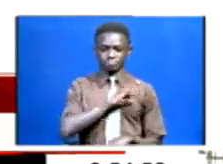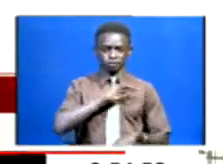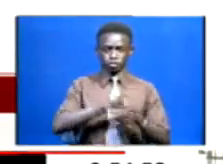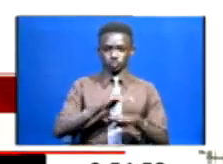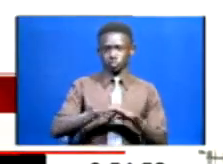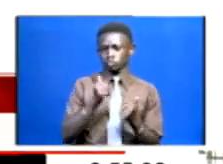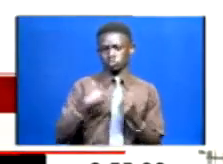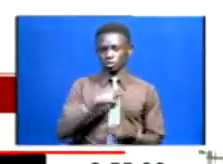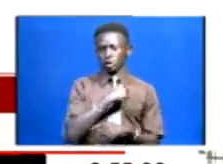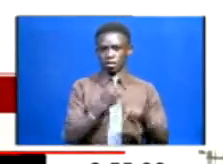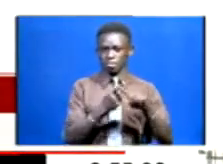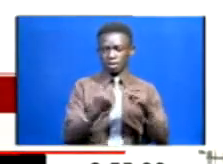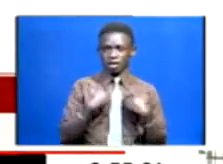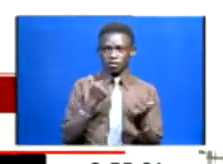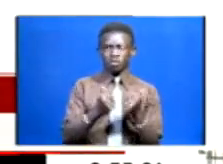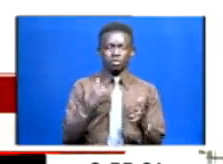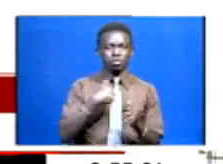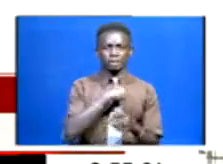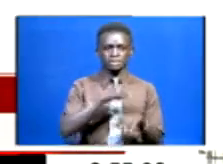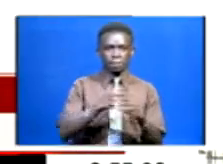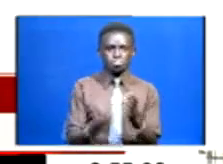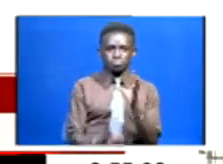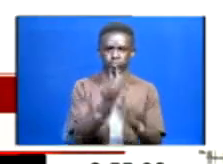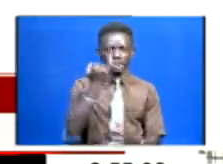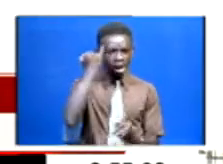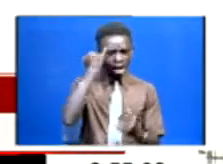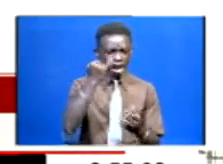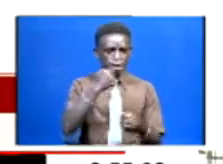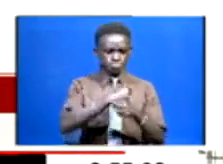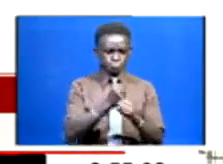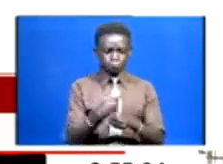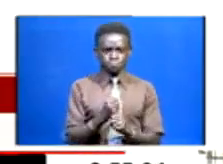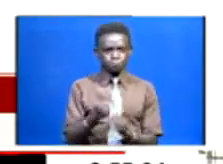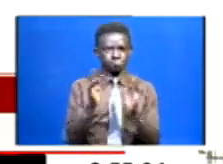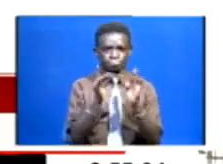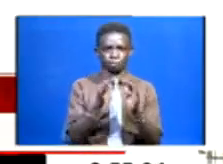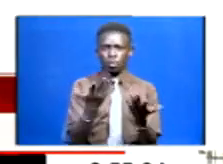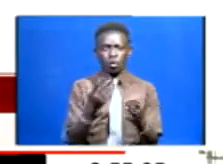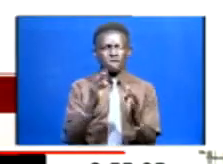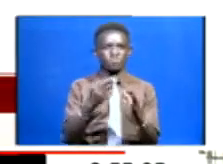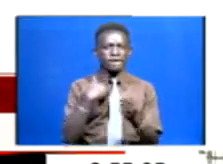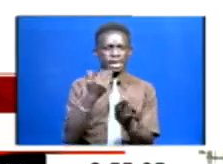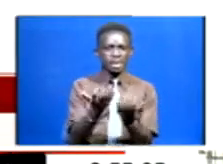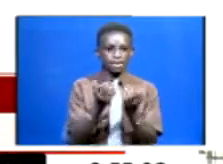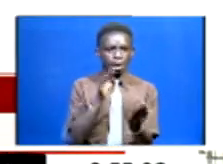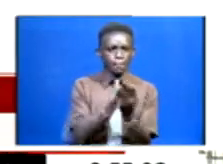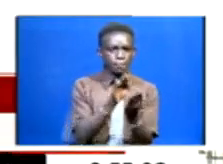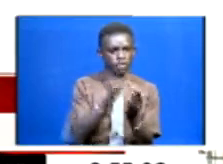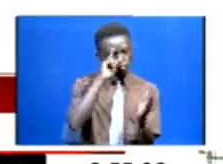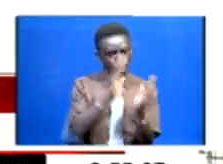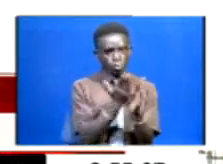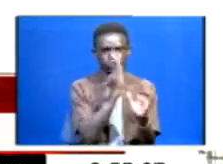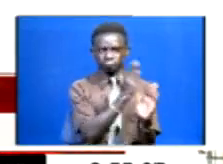what we do, because we develop a lot of software like ERP. So what we do when we come to you and you are a customer and you need a bookkeeping software, what we do first, we have what is called an